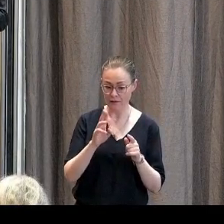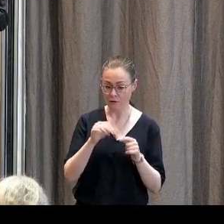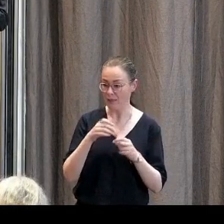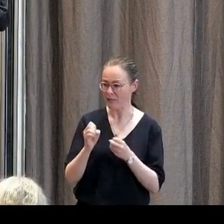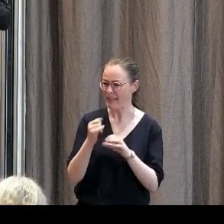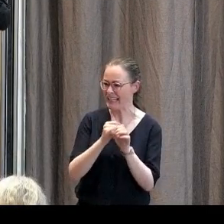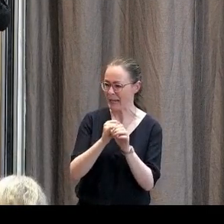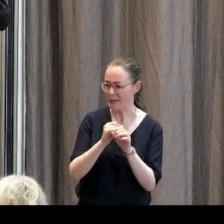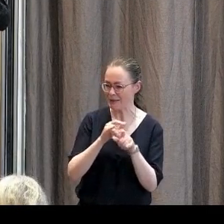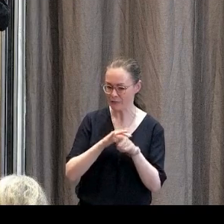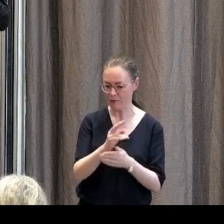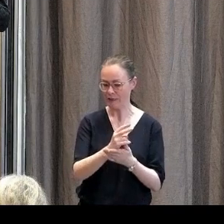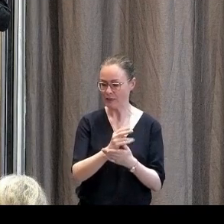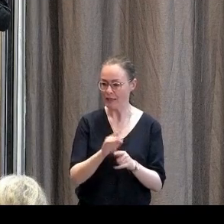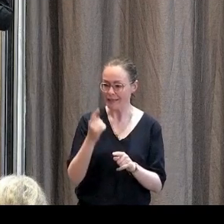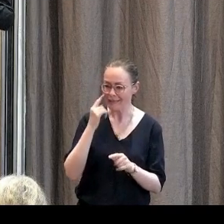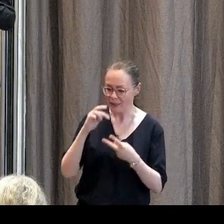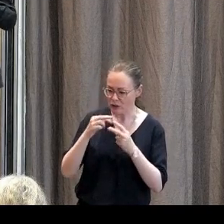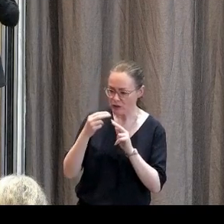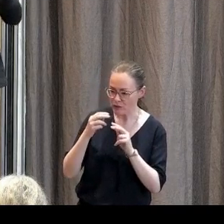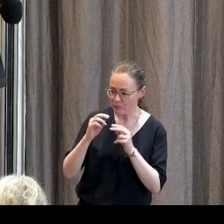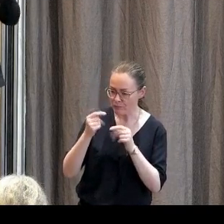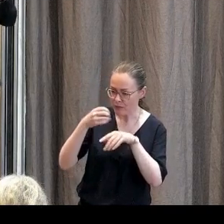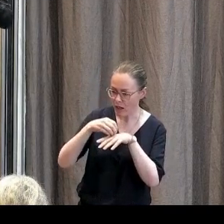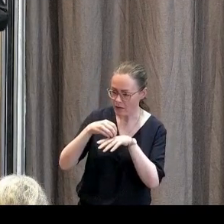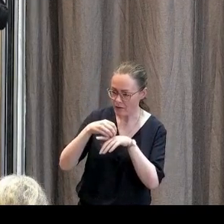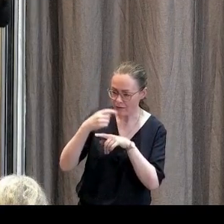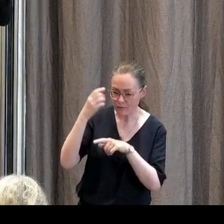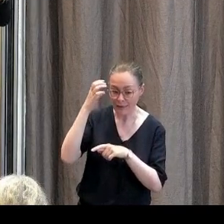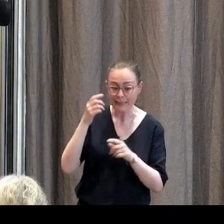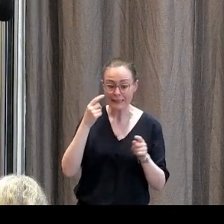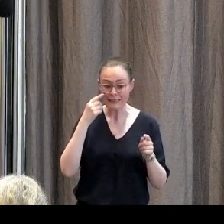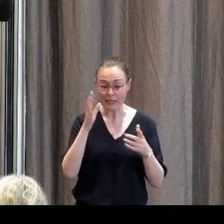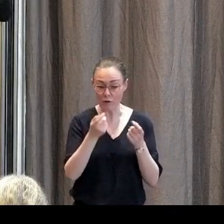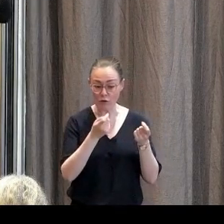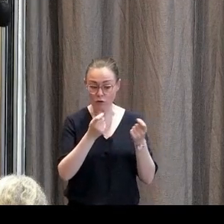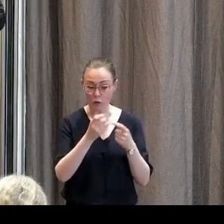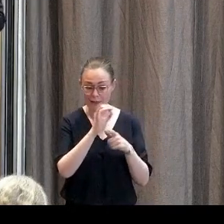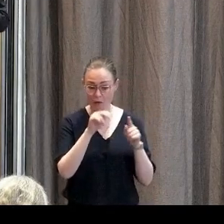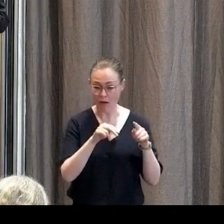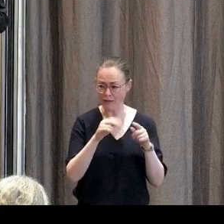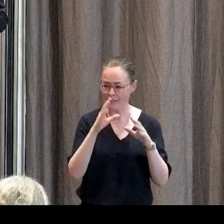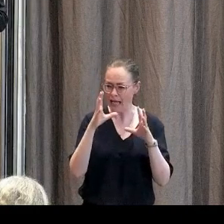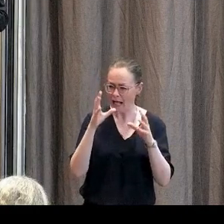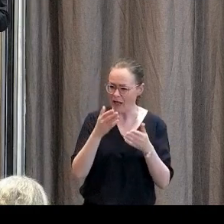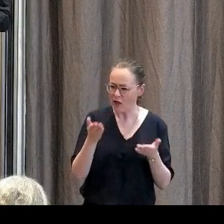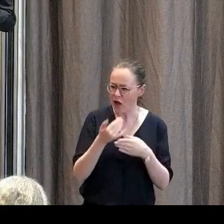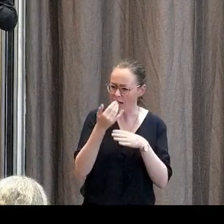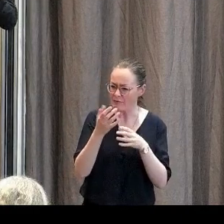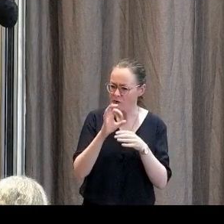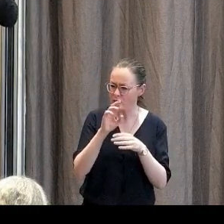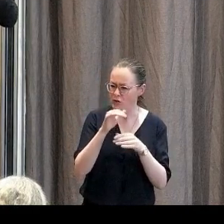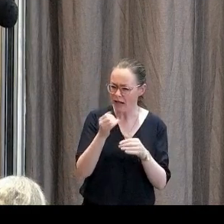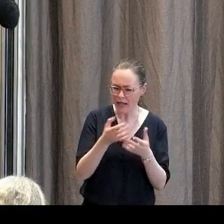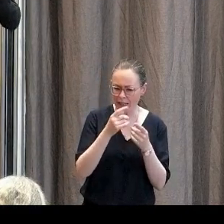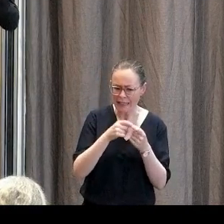seizure, and then we looked at genes that switched on in the brain, and you can see between the control, where it's this light grey colour, and then after a seizure,